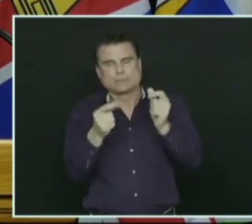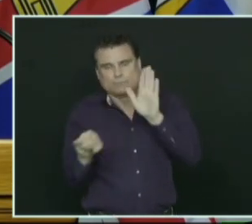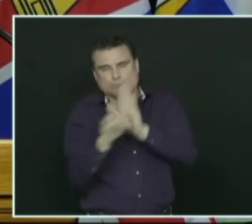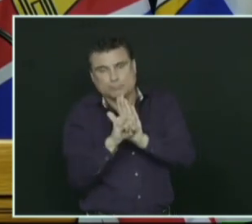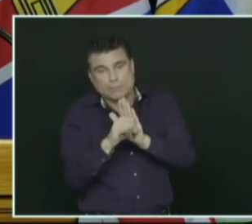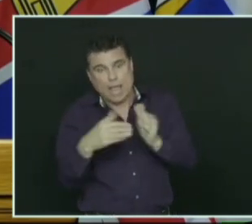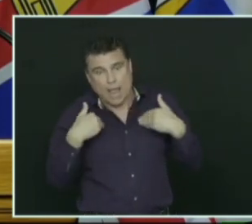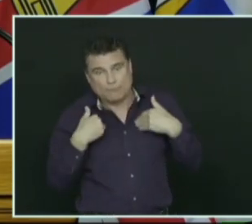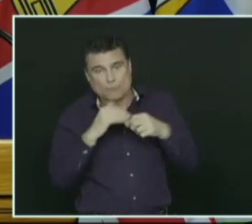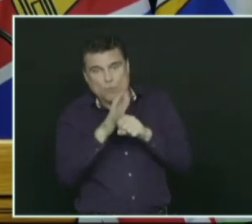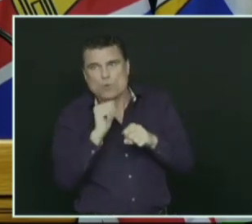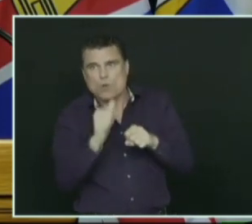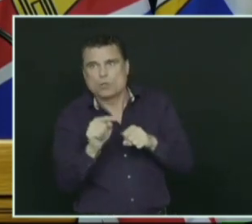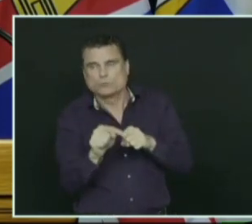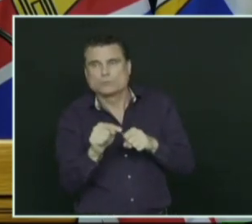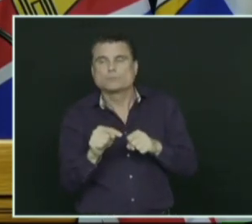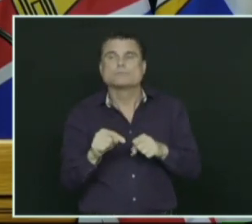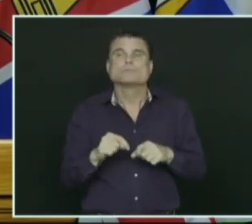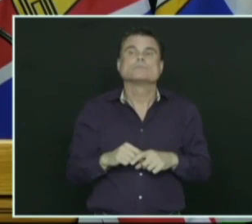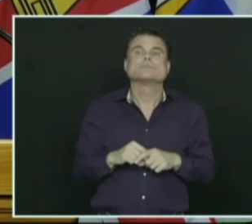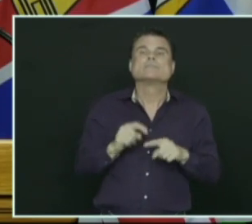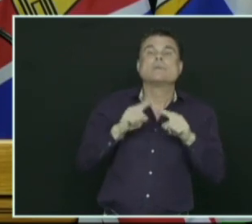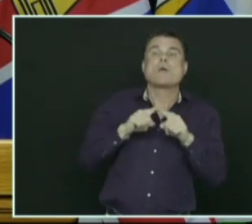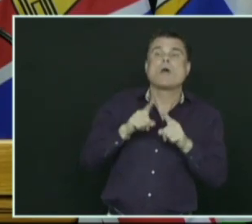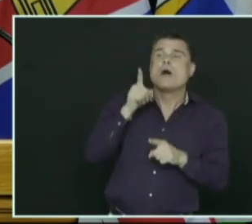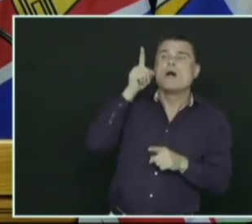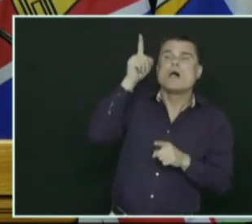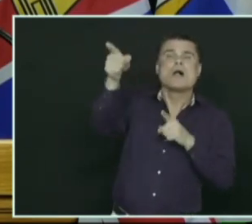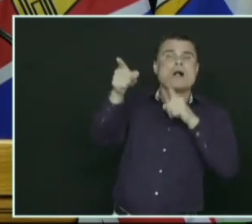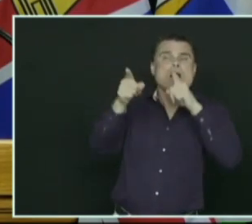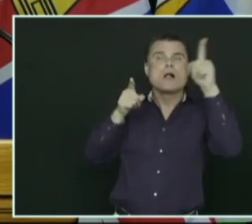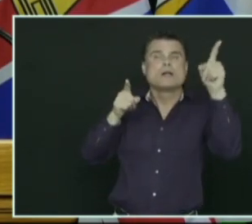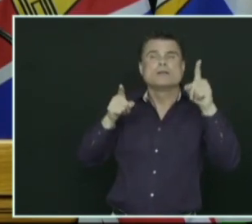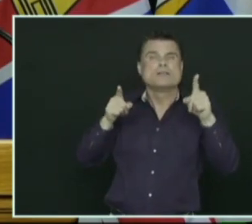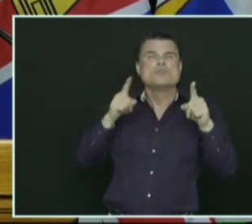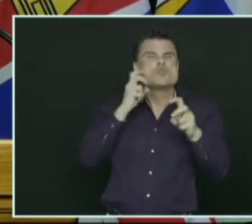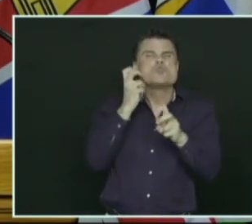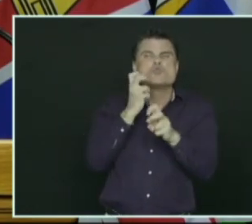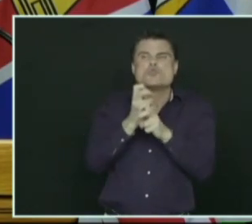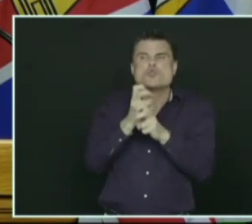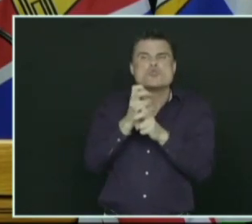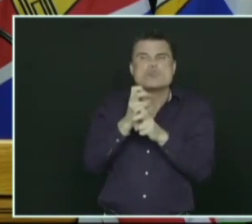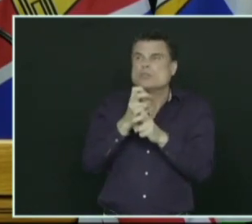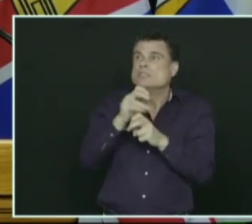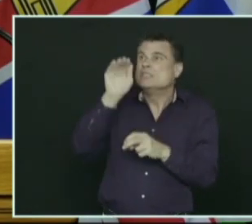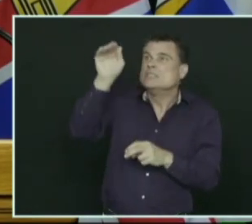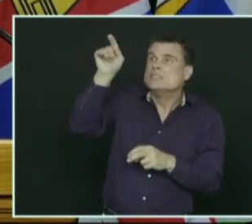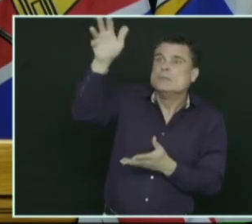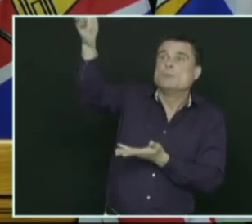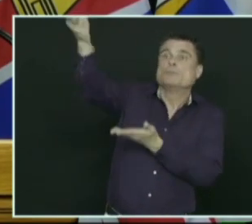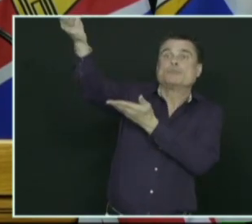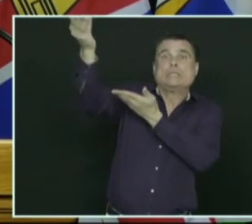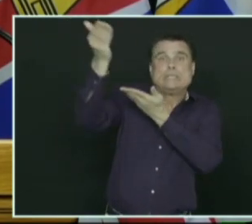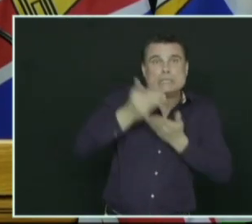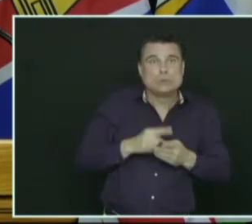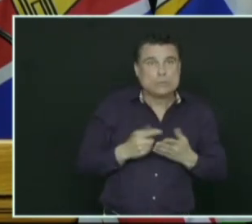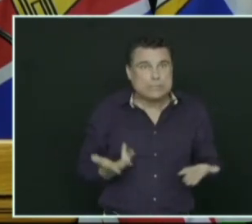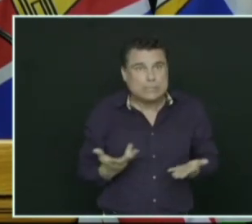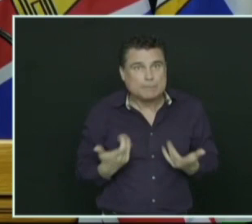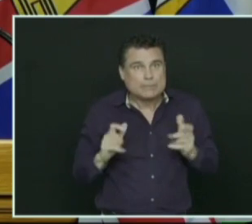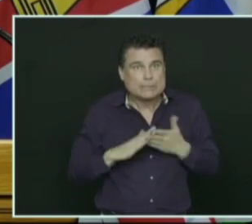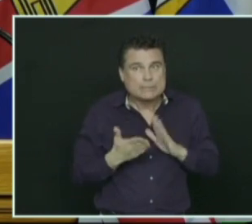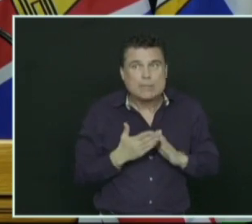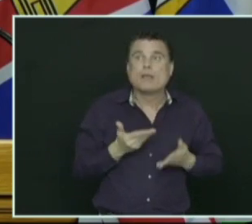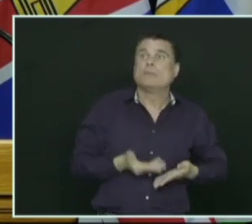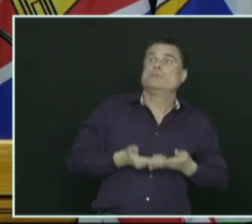ones, the tests that we have in hand over the coming weeks. But of course, we'll be watching and seeing where these might be of value for us